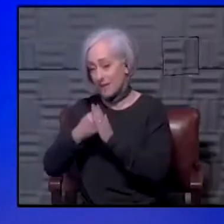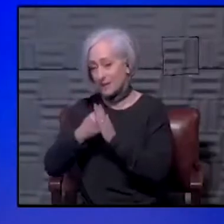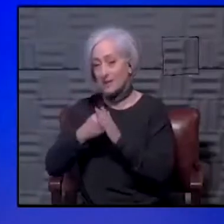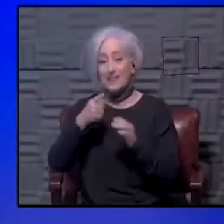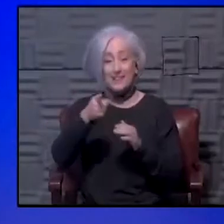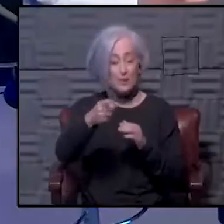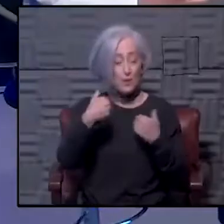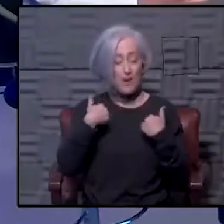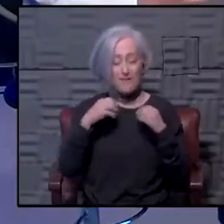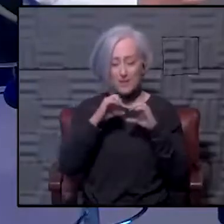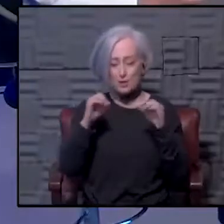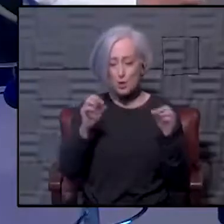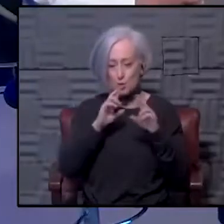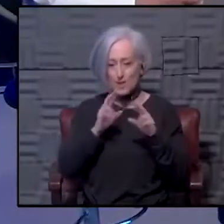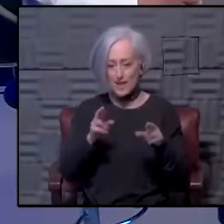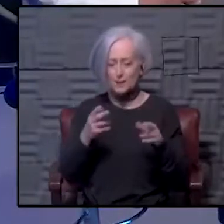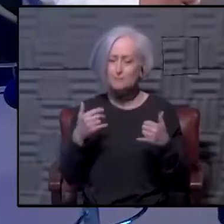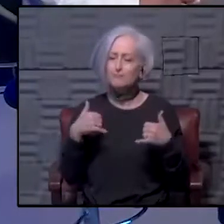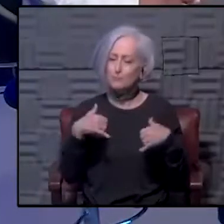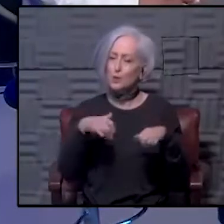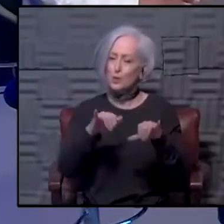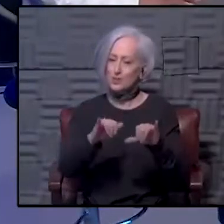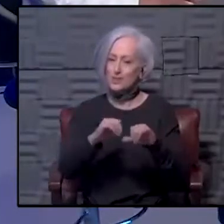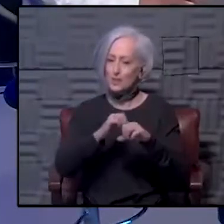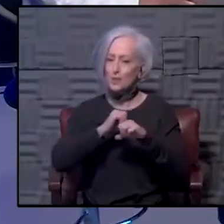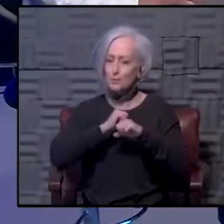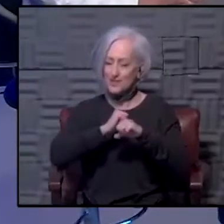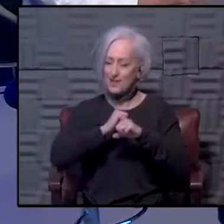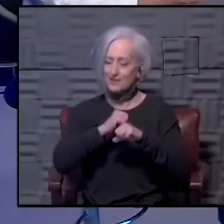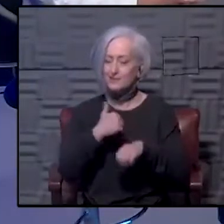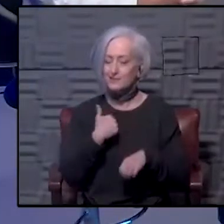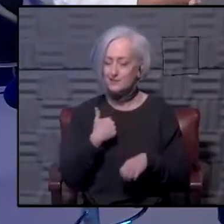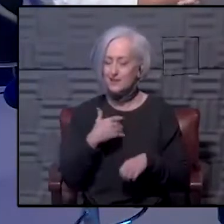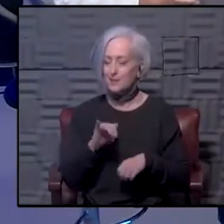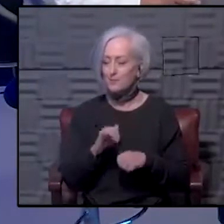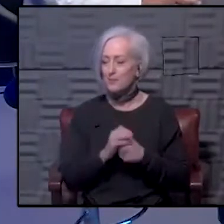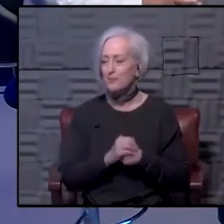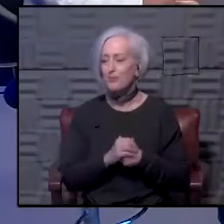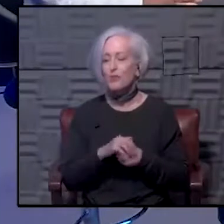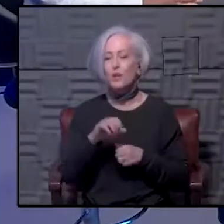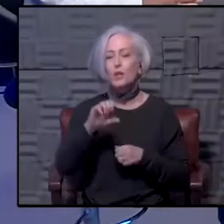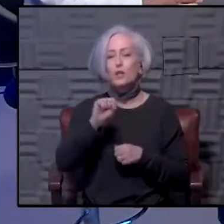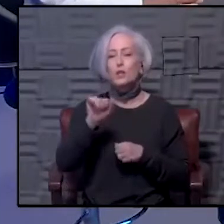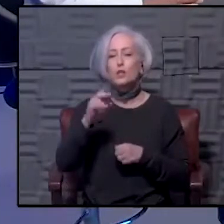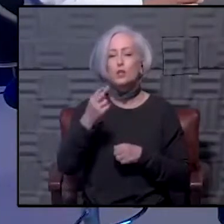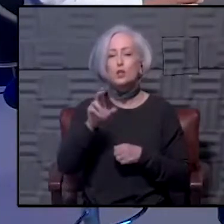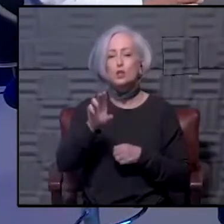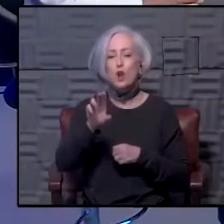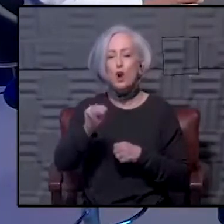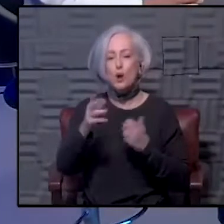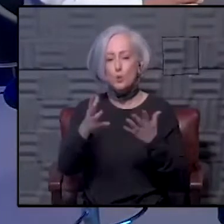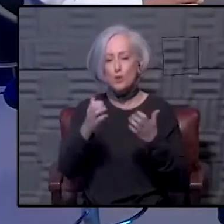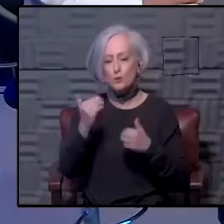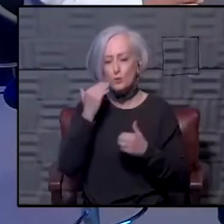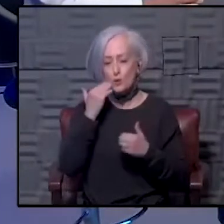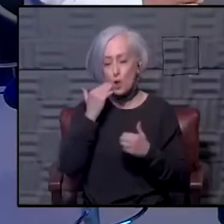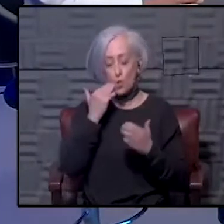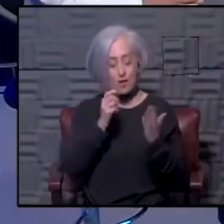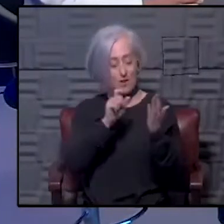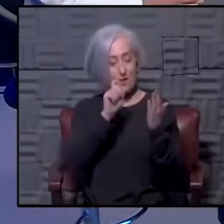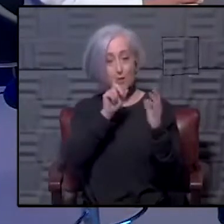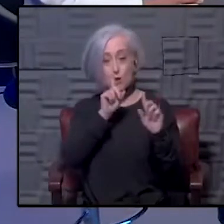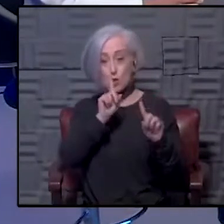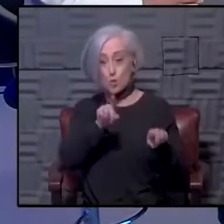Yeah, and make sure you get that second one. Yeah. Yeah. Sean wants to know, why does the questionnaire before getting vaccinated ask you, are you allergic